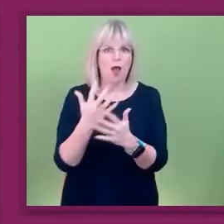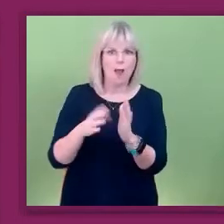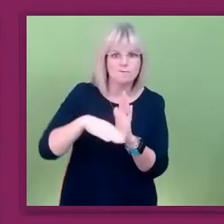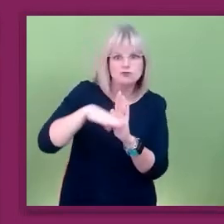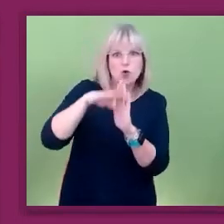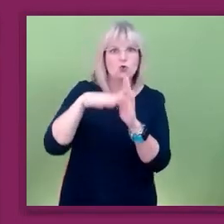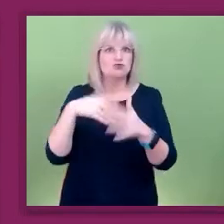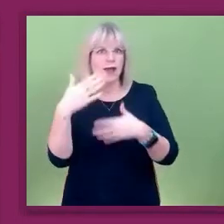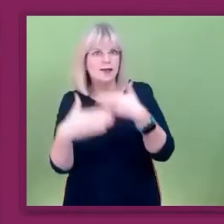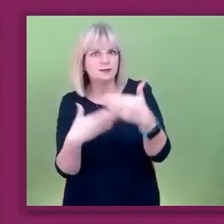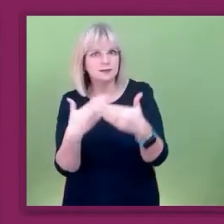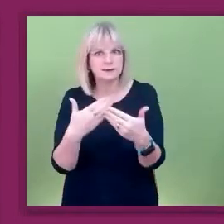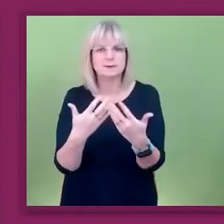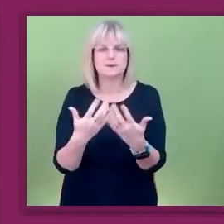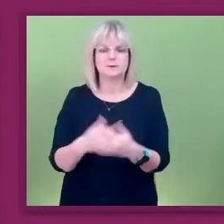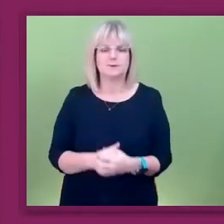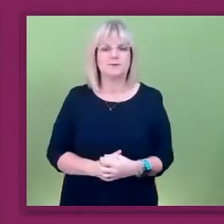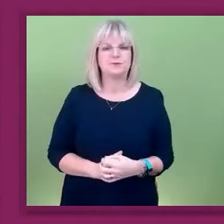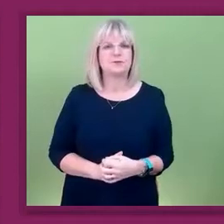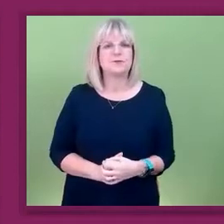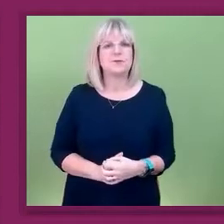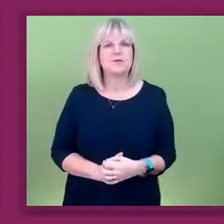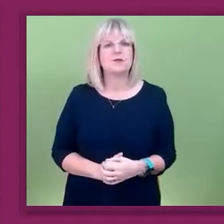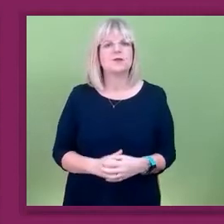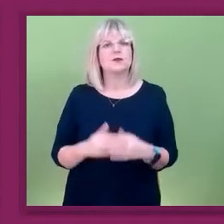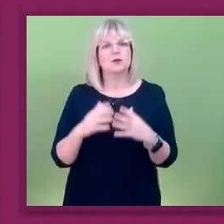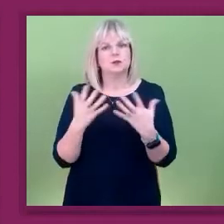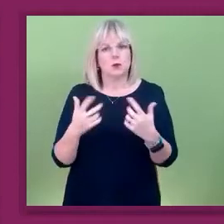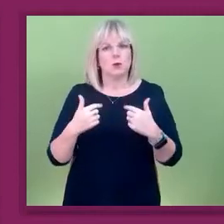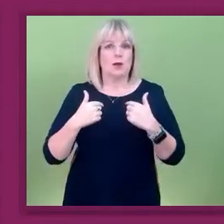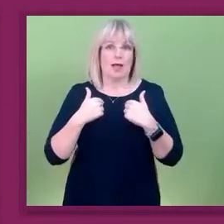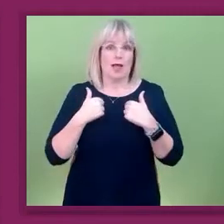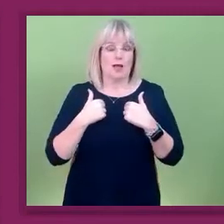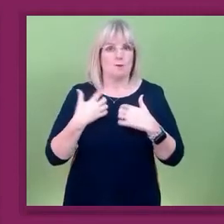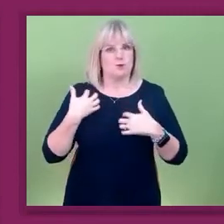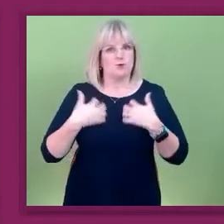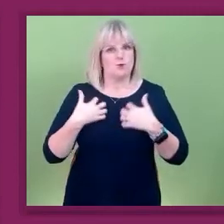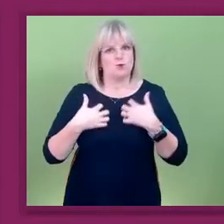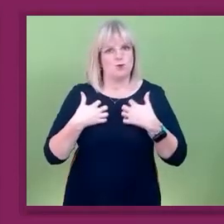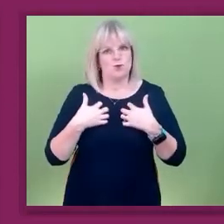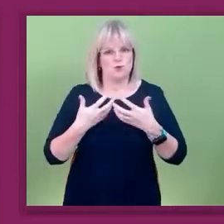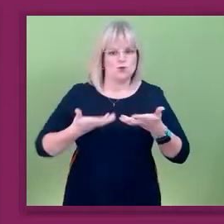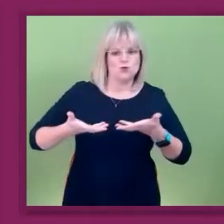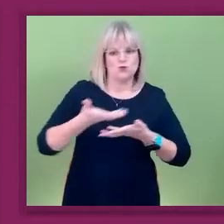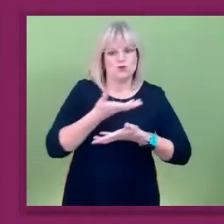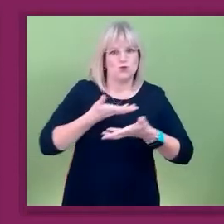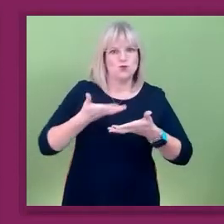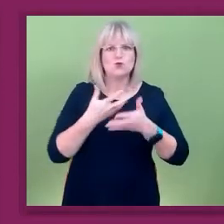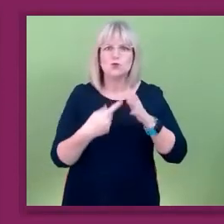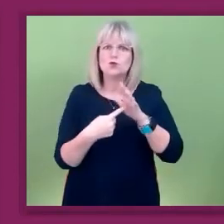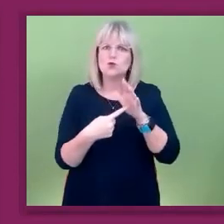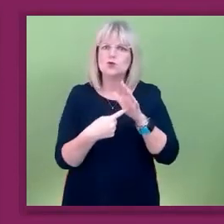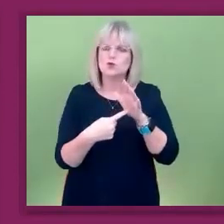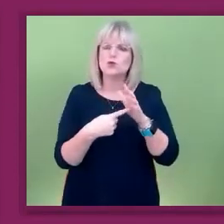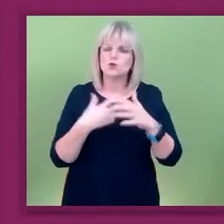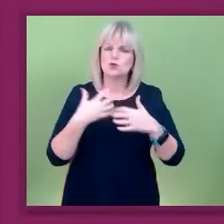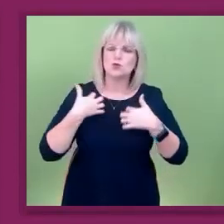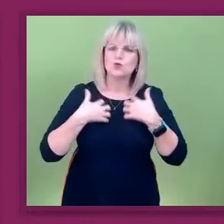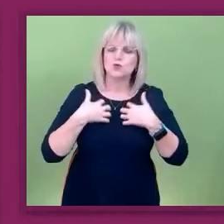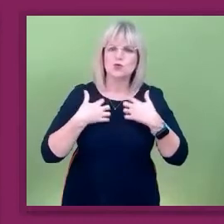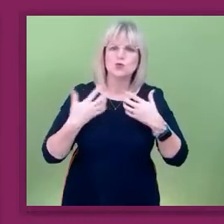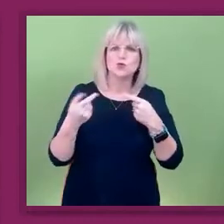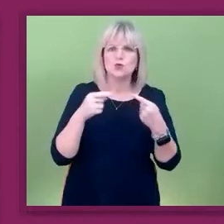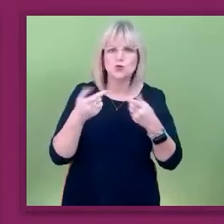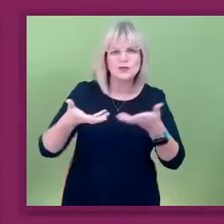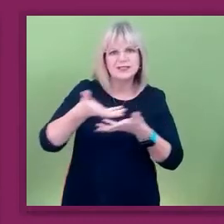entitled to do so. So I'm really looking forward, as I've said, to what's going to be a hugely important and interesting discussion.